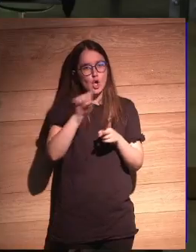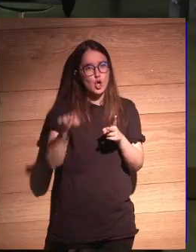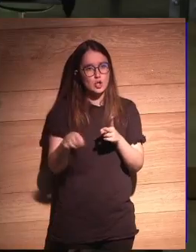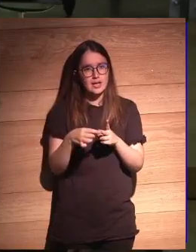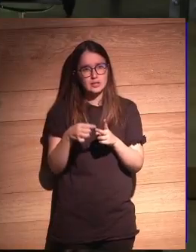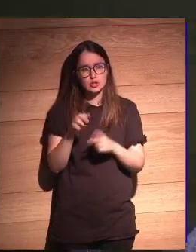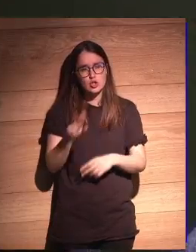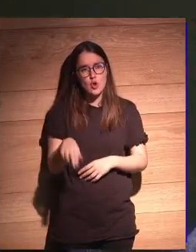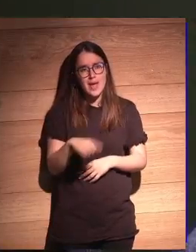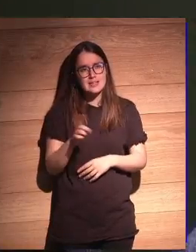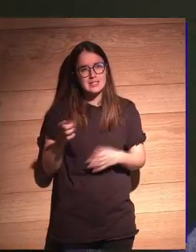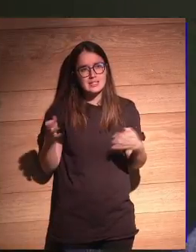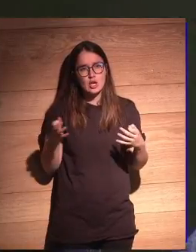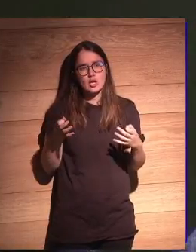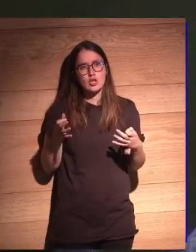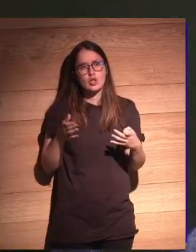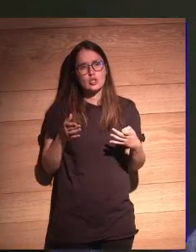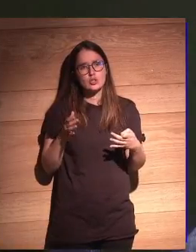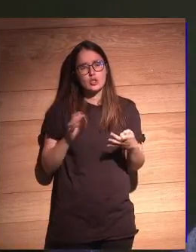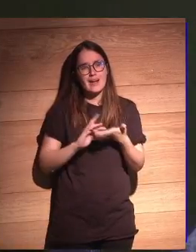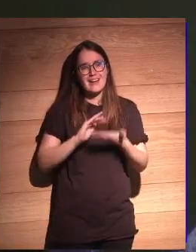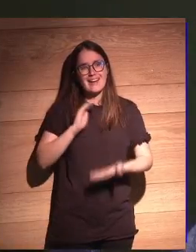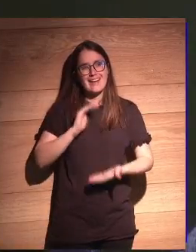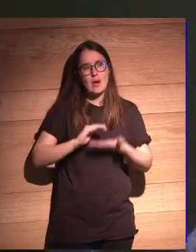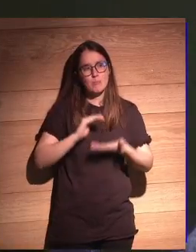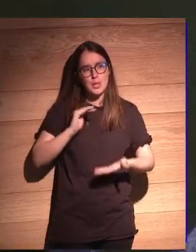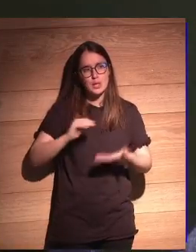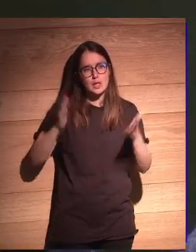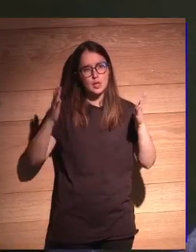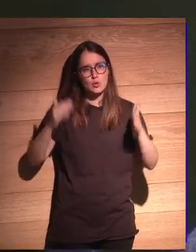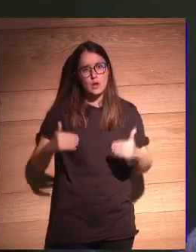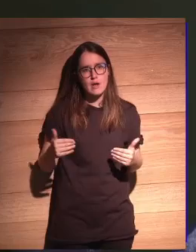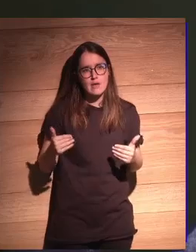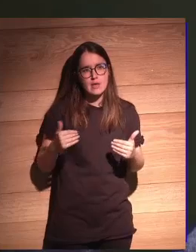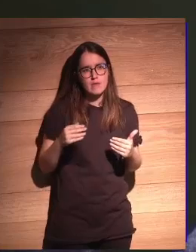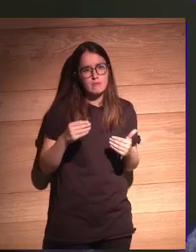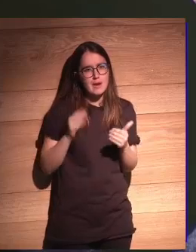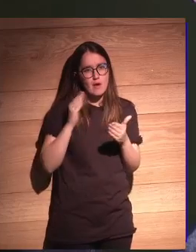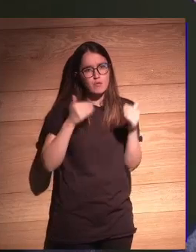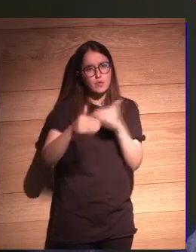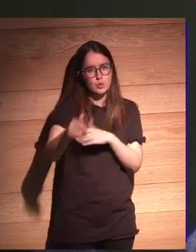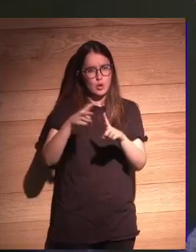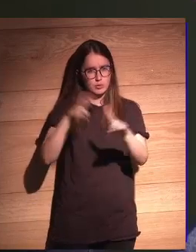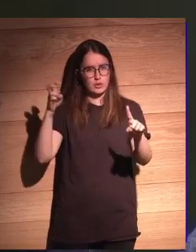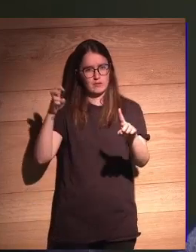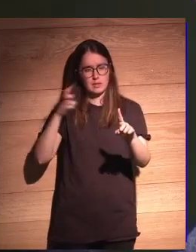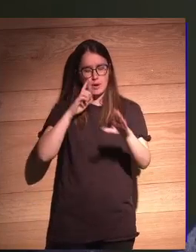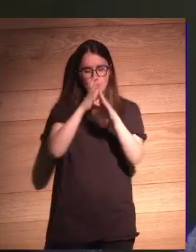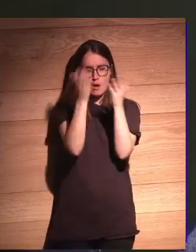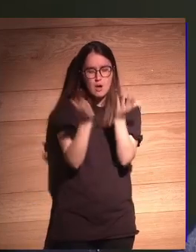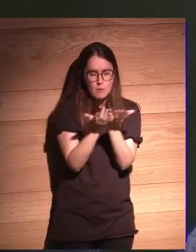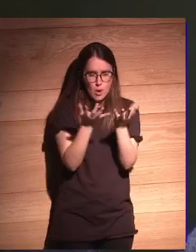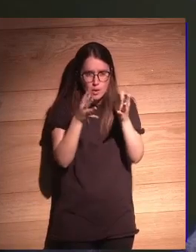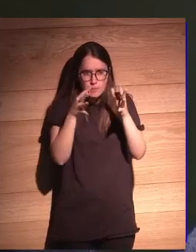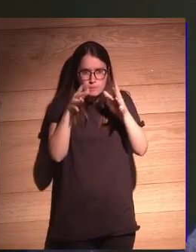have a certain amount of evil in them, and we are not capable of foreseeing